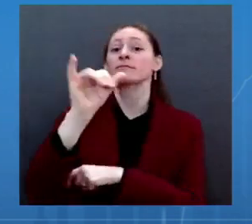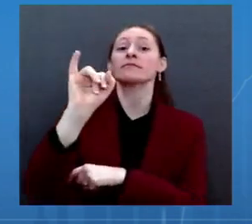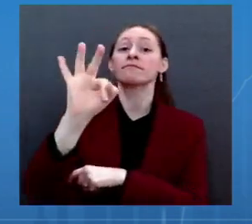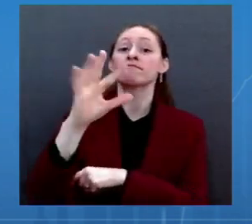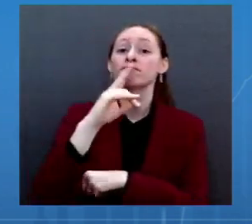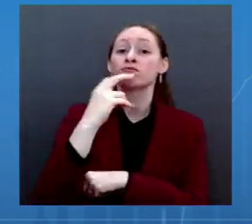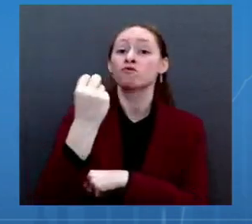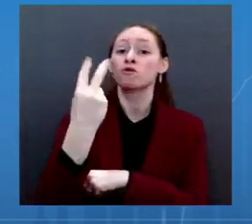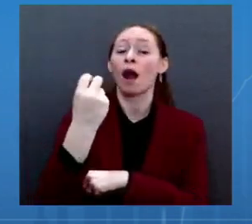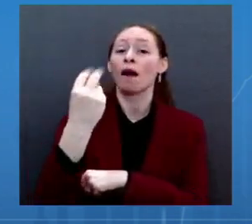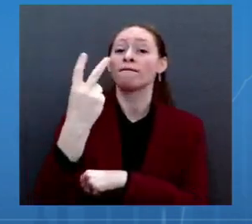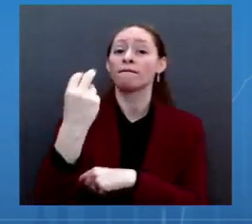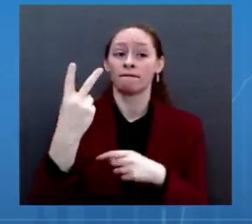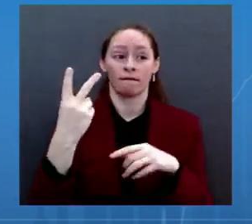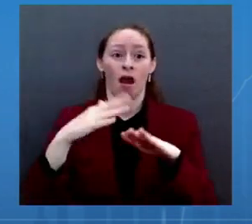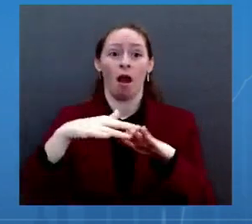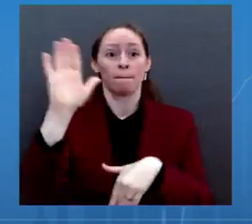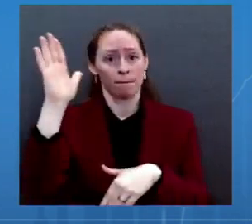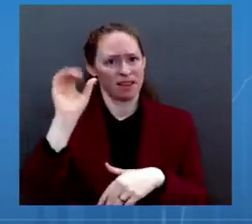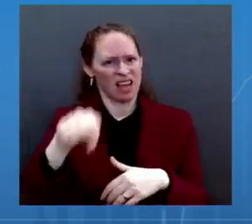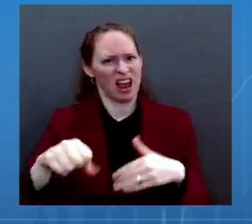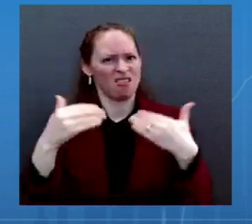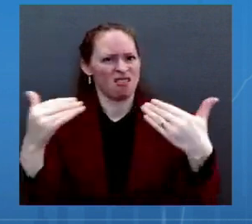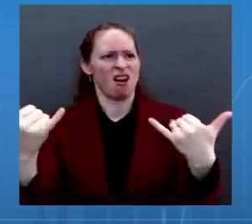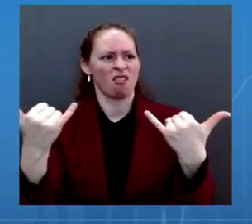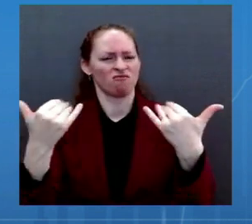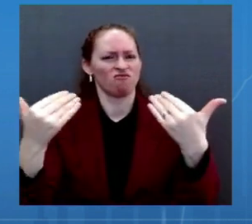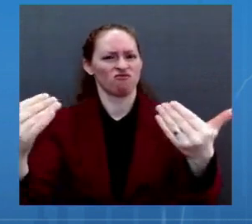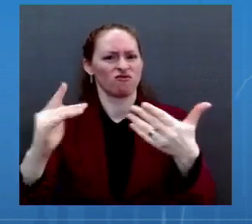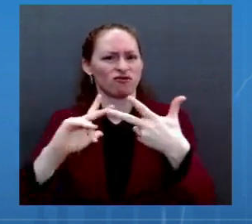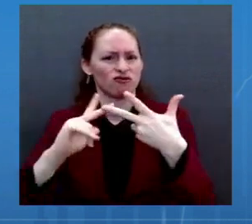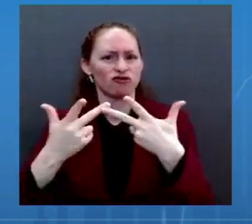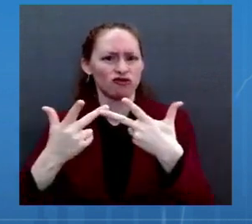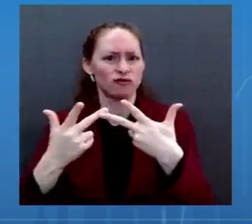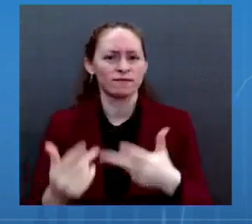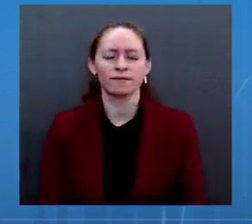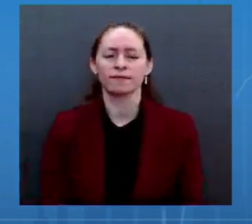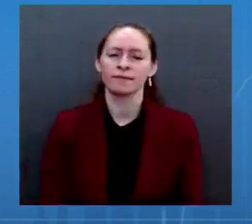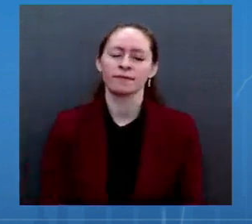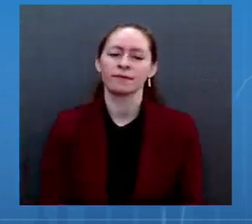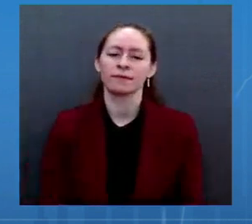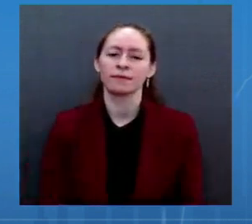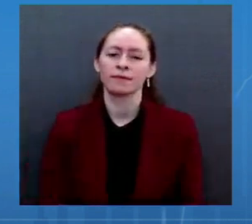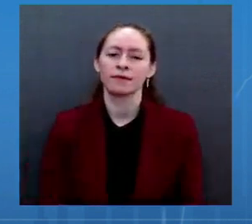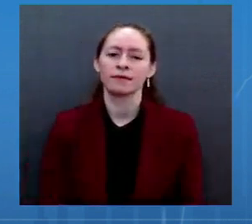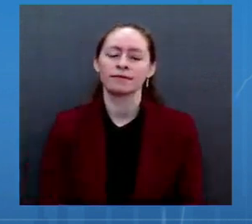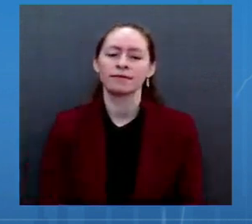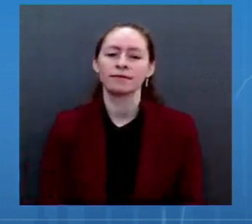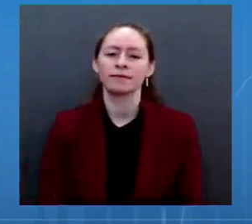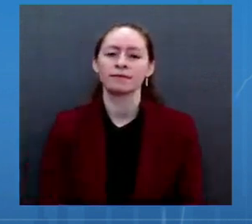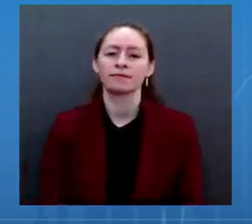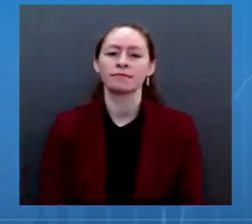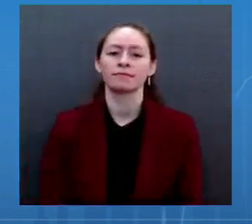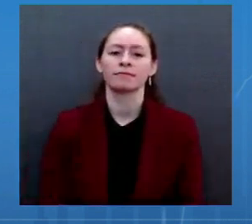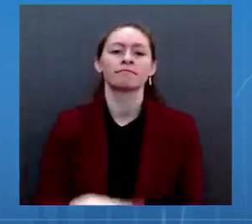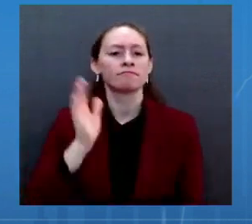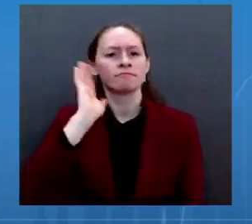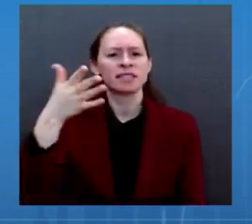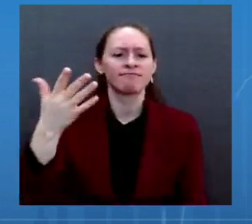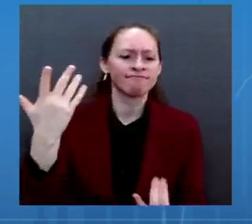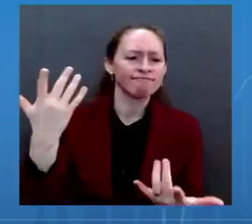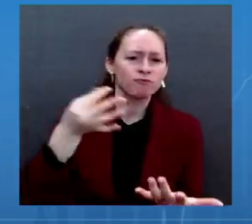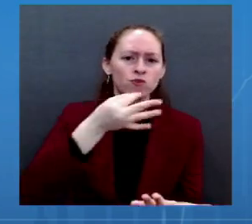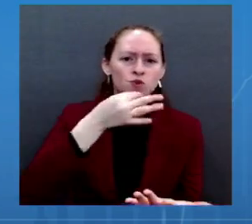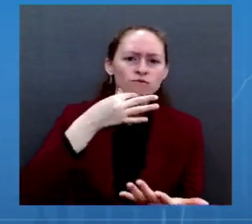the ACIP will meet about that for recommendation. And finally, a question that many ask, and I'm sure many of the